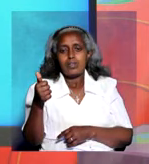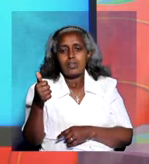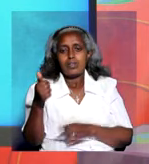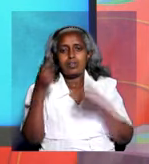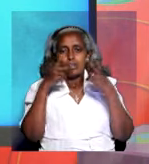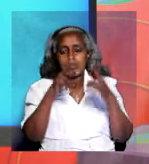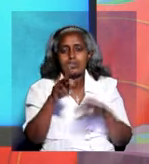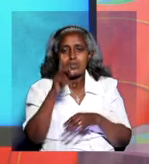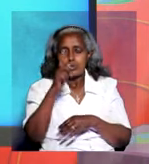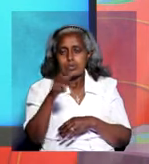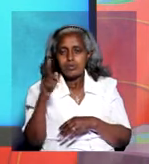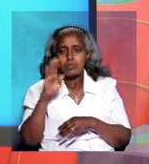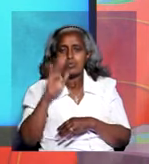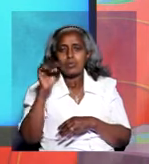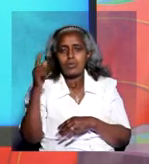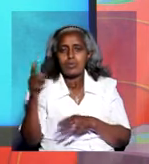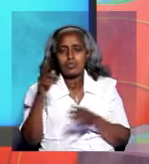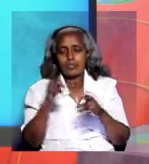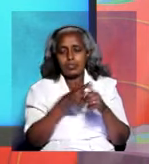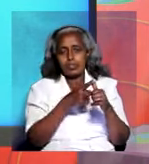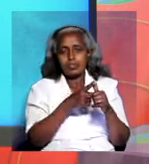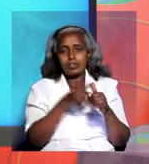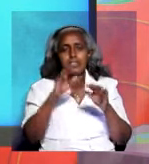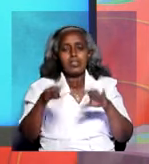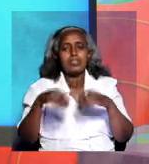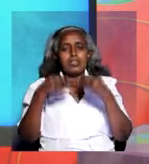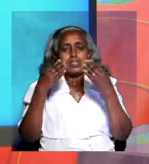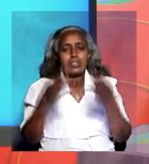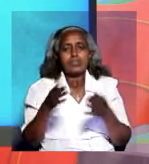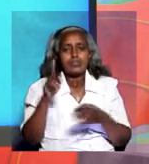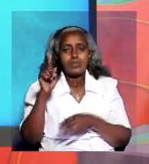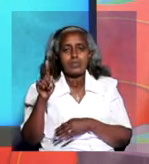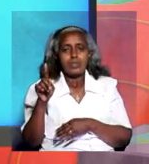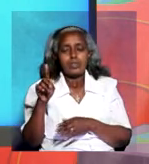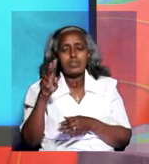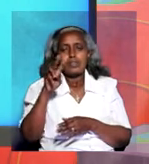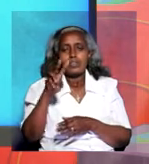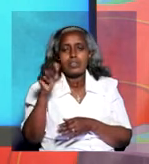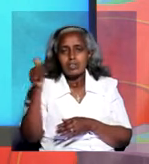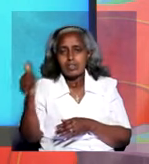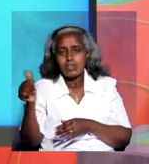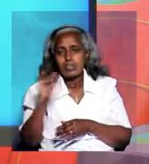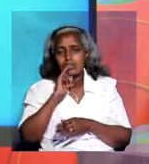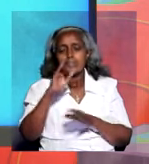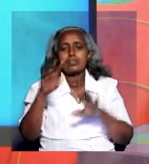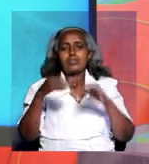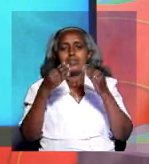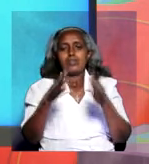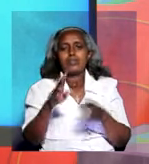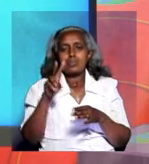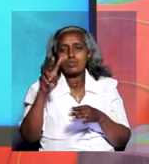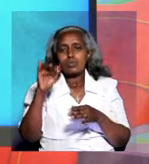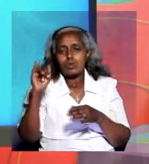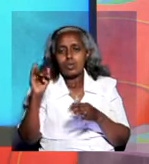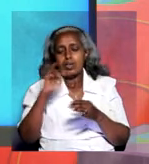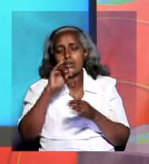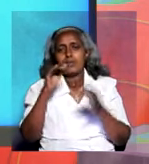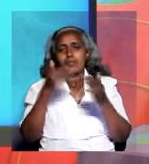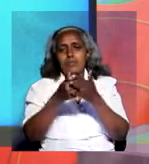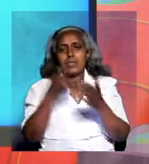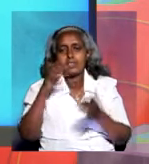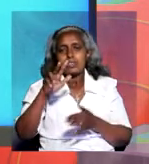Let's see each one by one. First, the given one, vector A is given, it is 2i minus